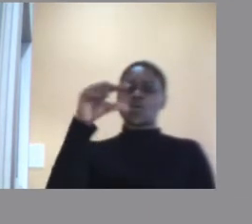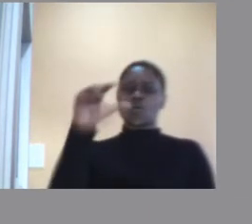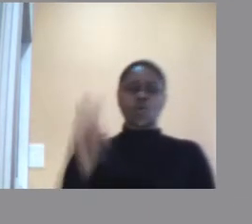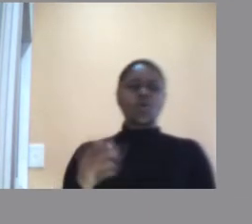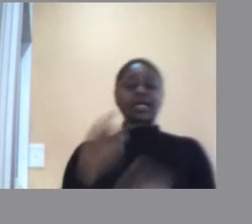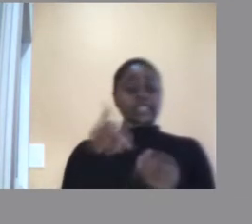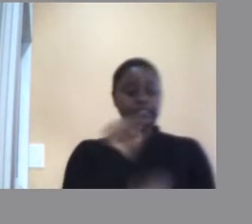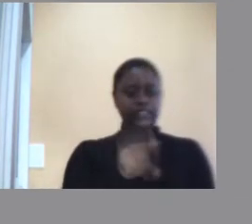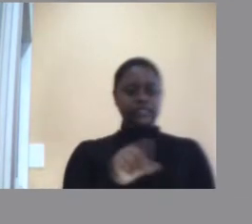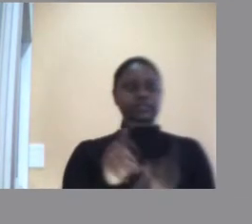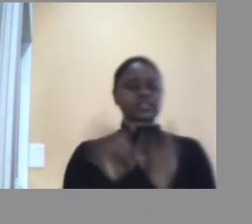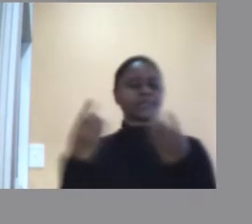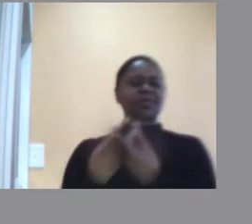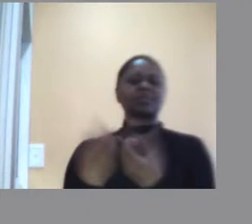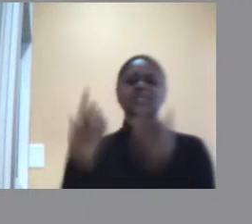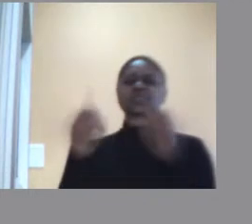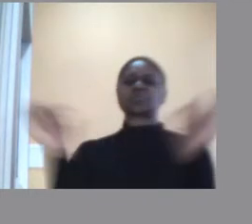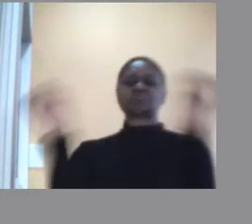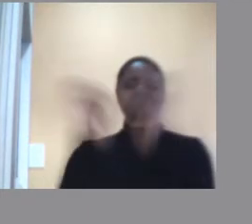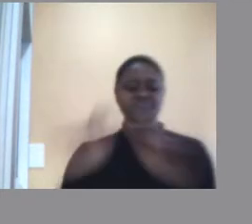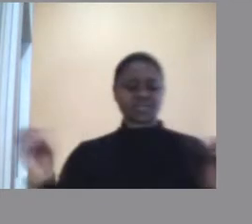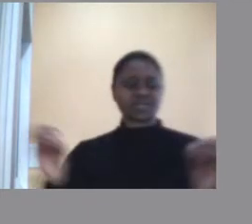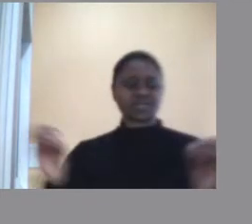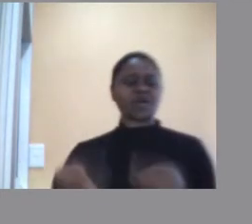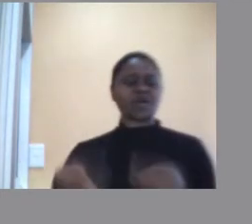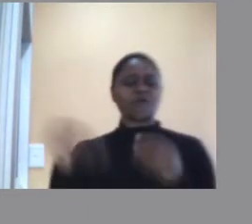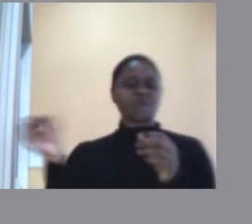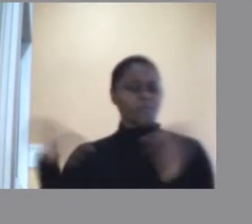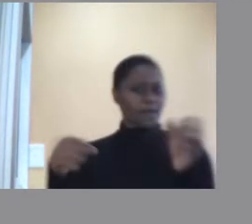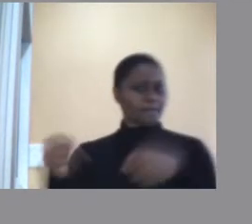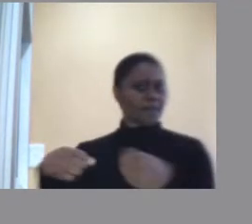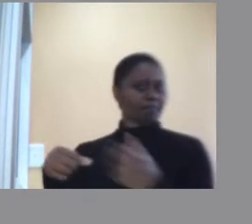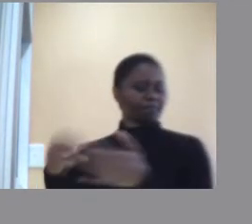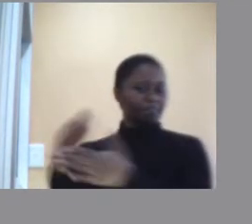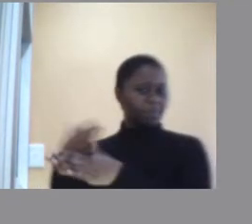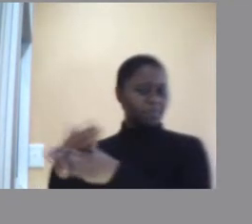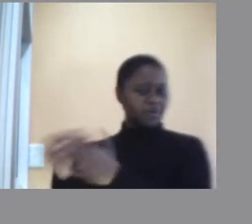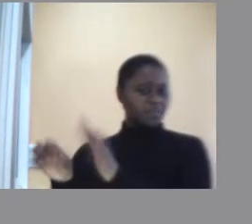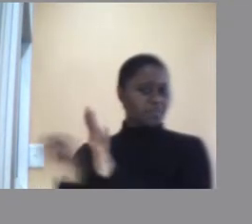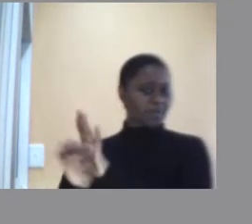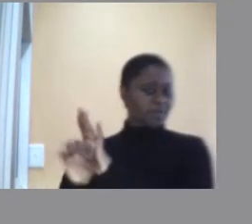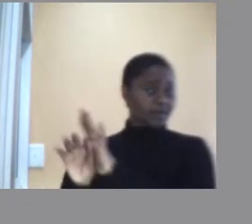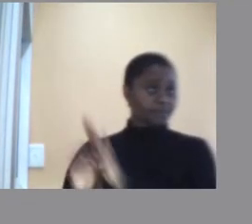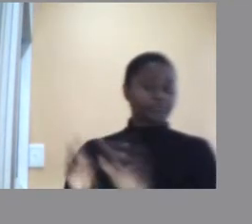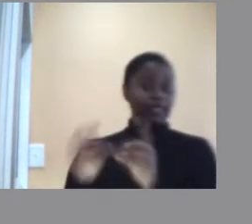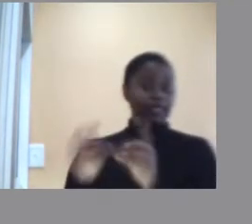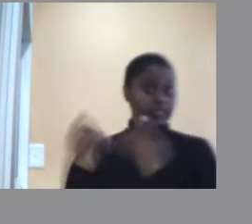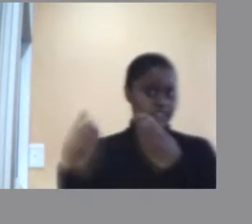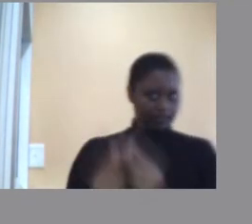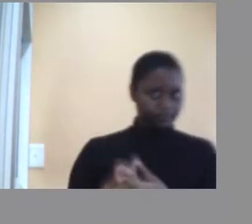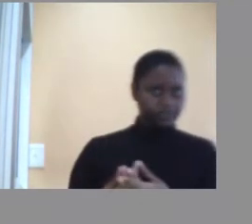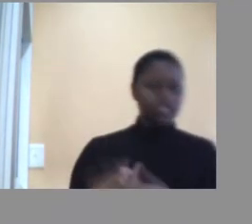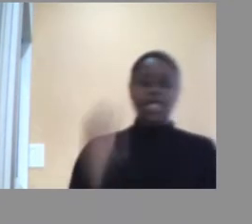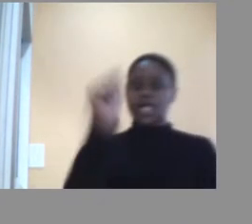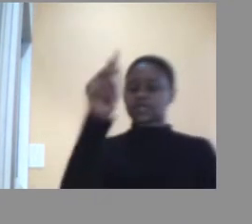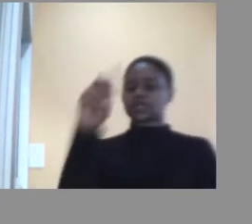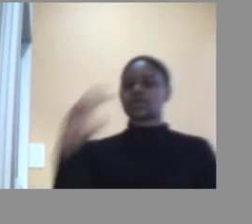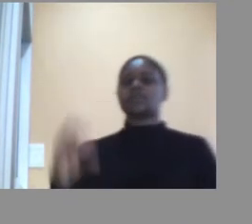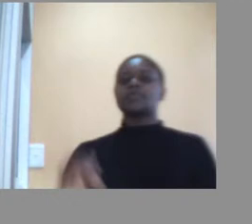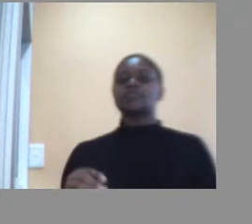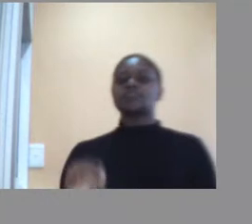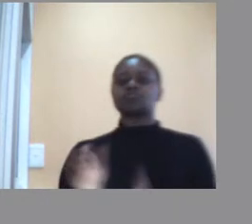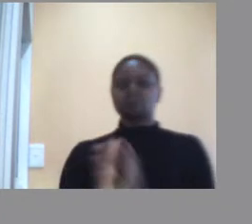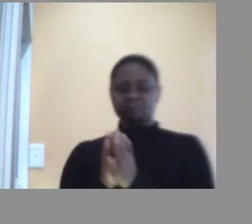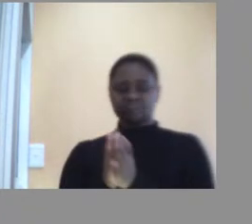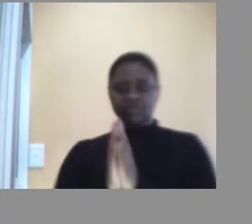nothing in addressing issues in terms of employment. This department, as the ANC, we